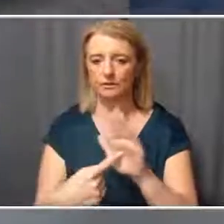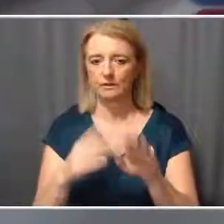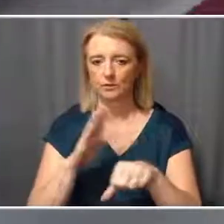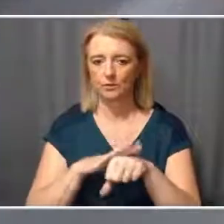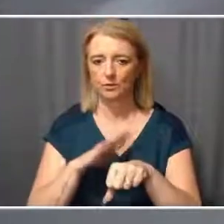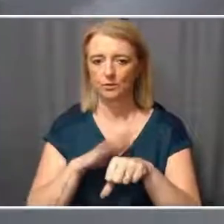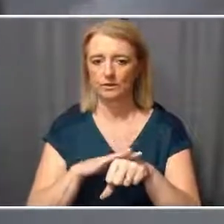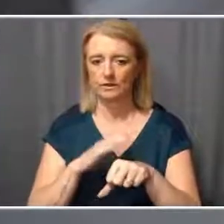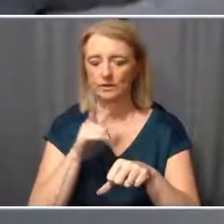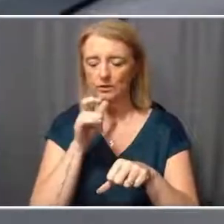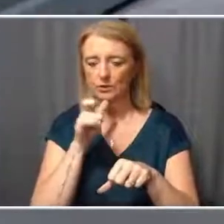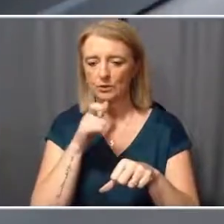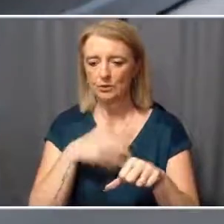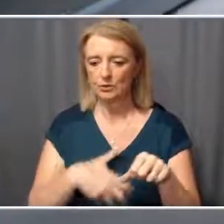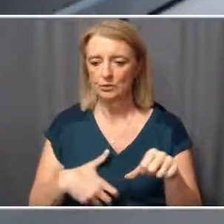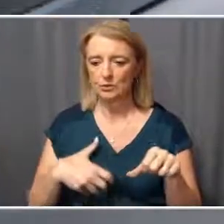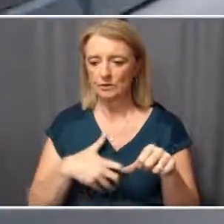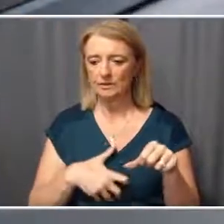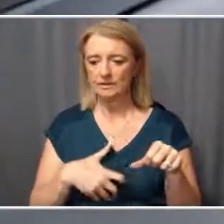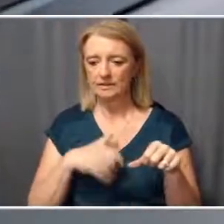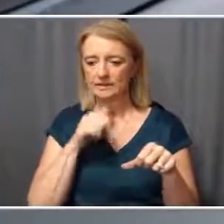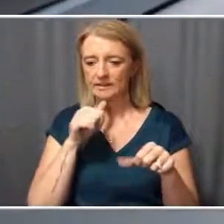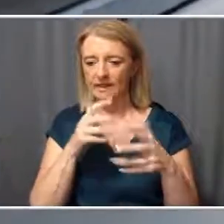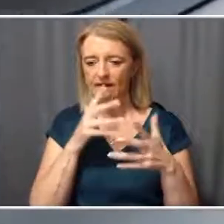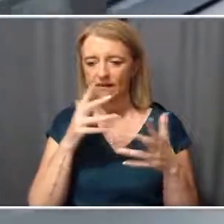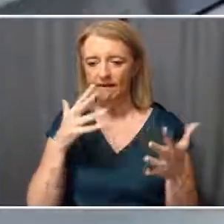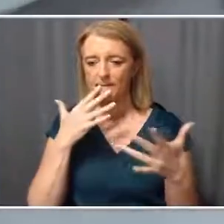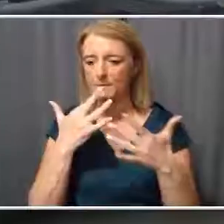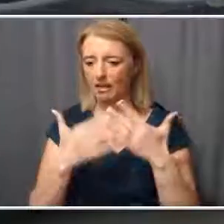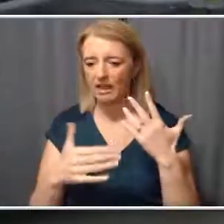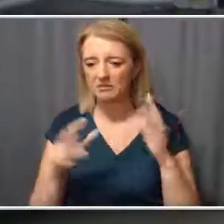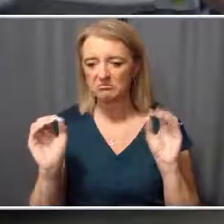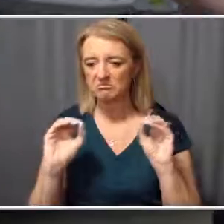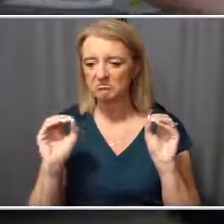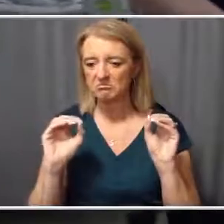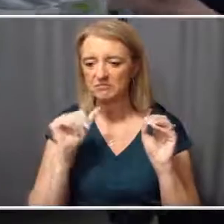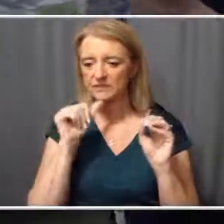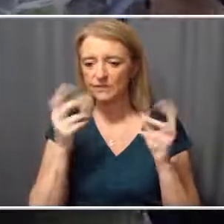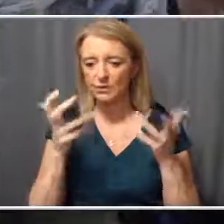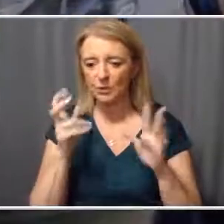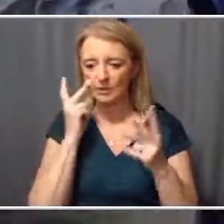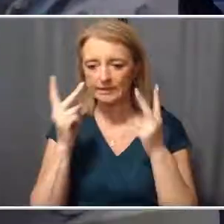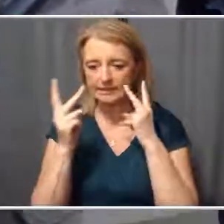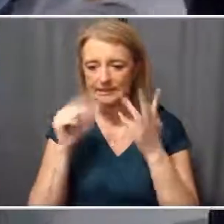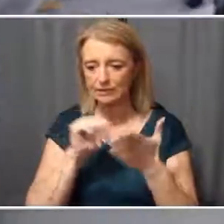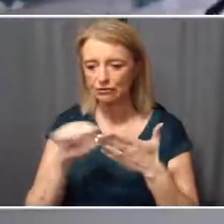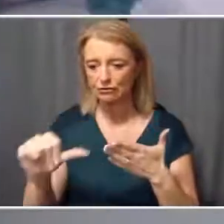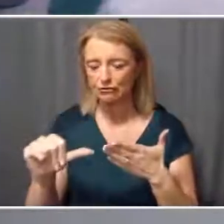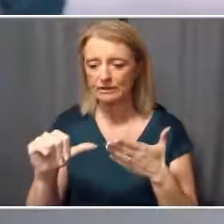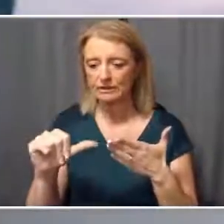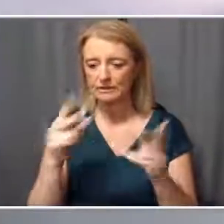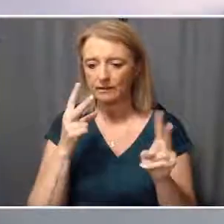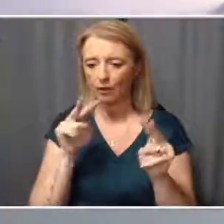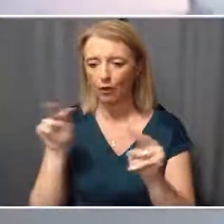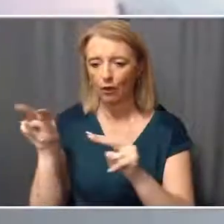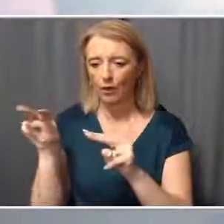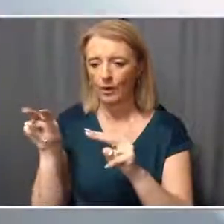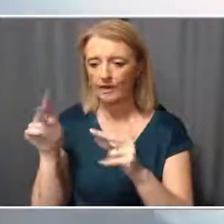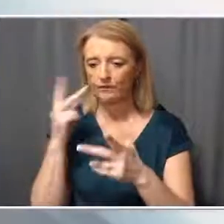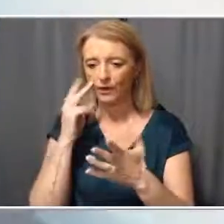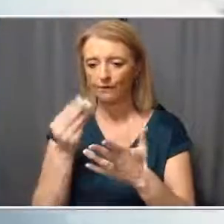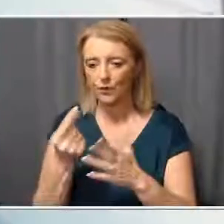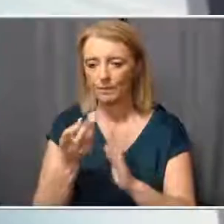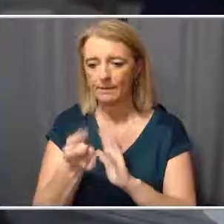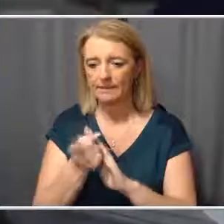day for her. Putting in some local anesthetic with some epinephrine to keep things from bleeding, because I don't like having people bleed all over